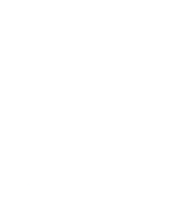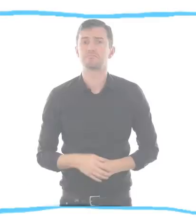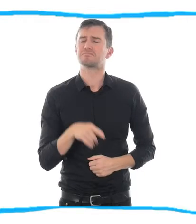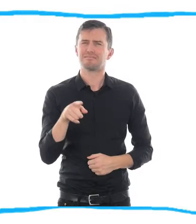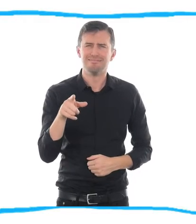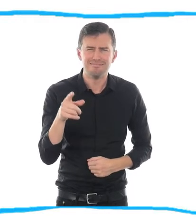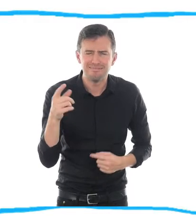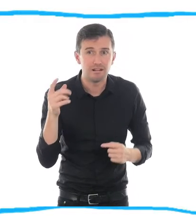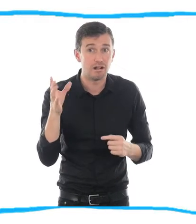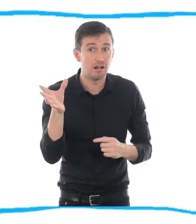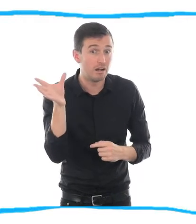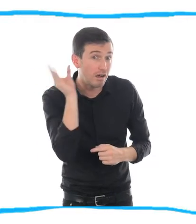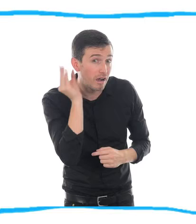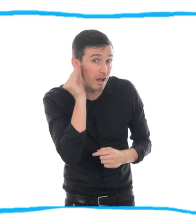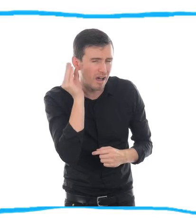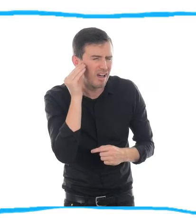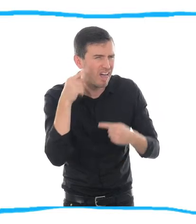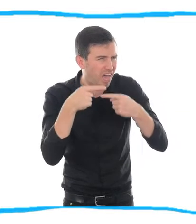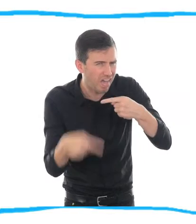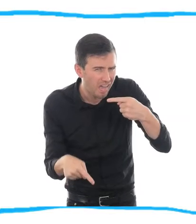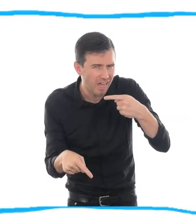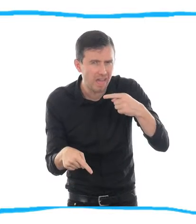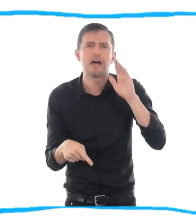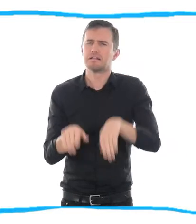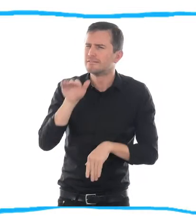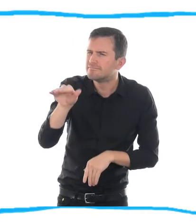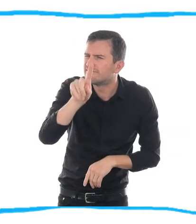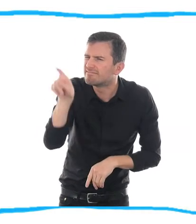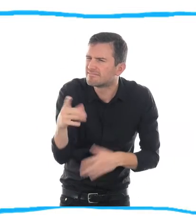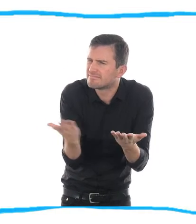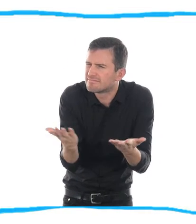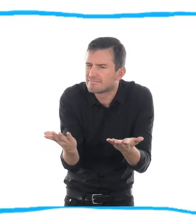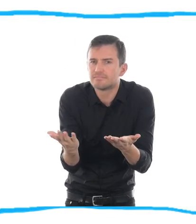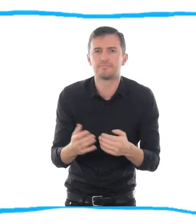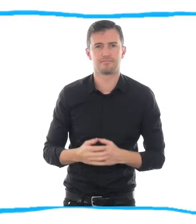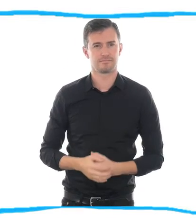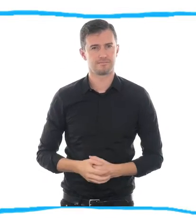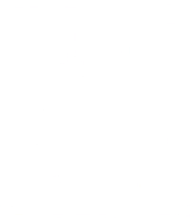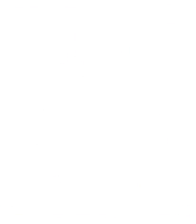If you haven't understood something correctly, ask for clarification or repeat back what you did hear to confirm.